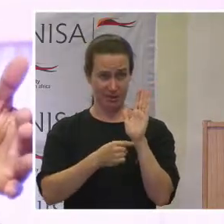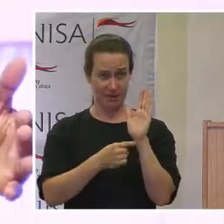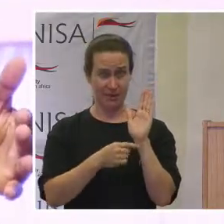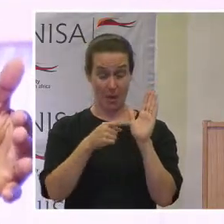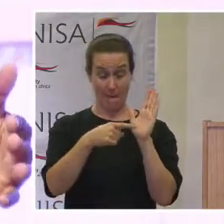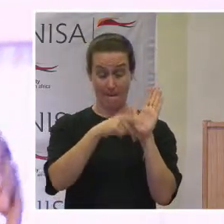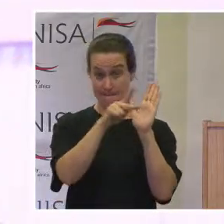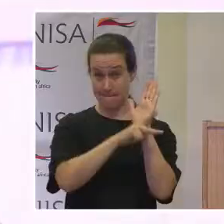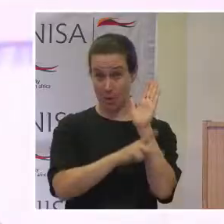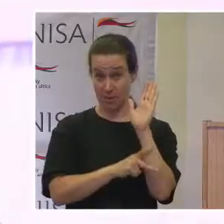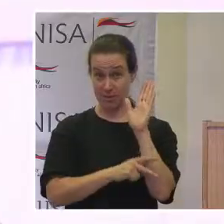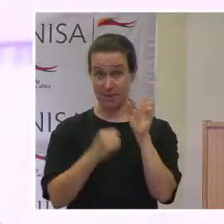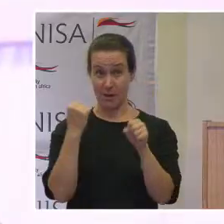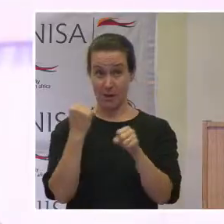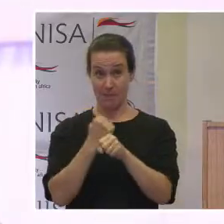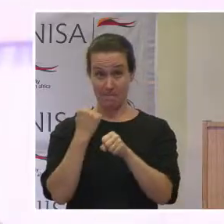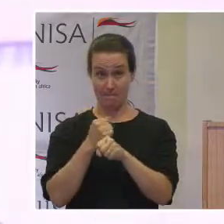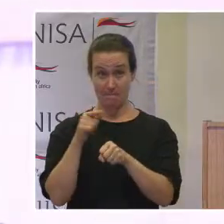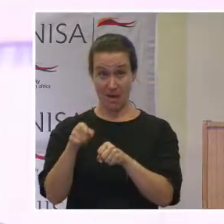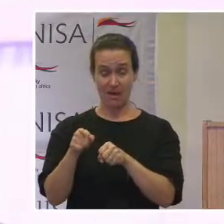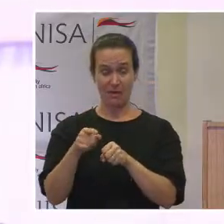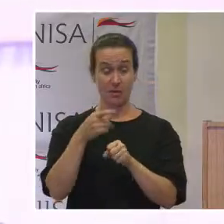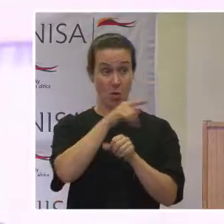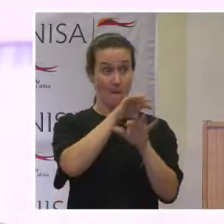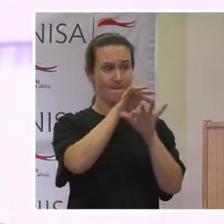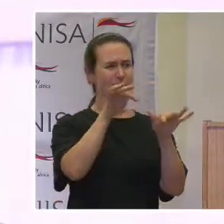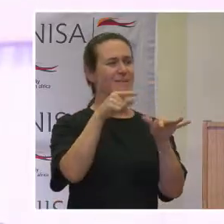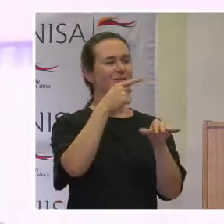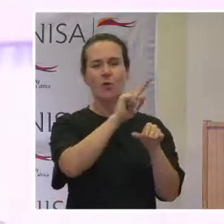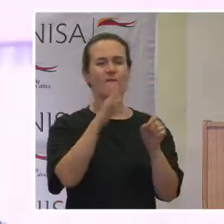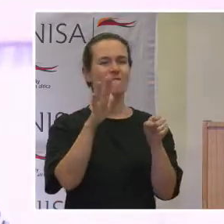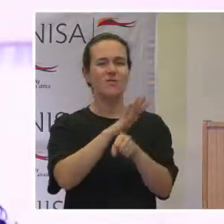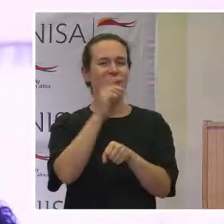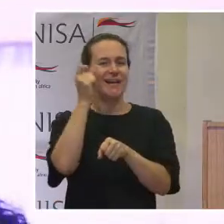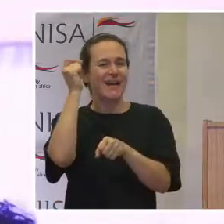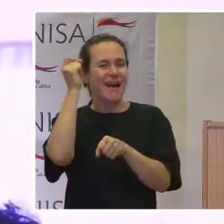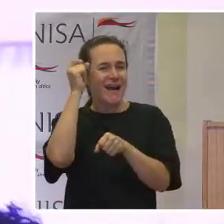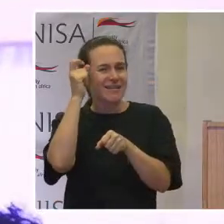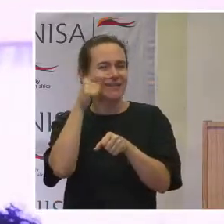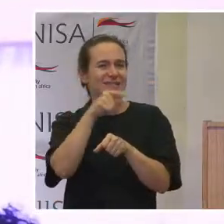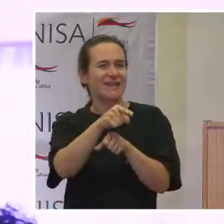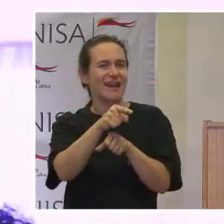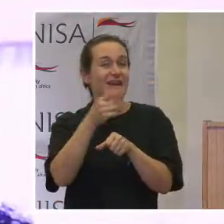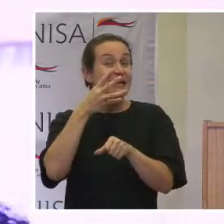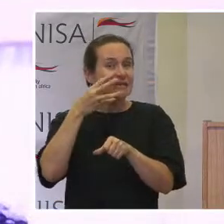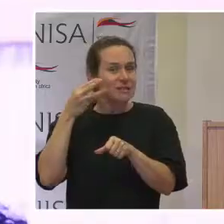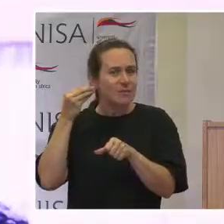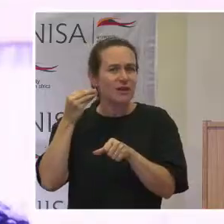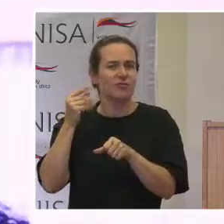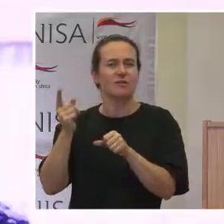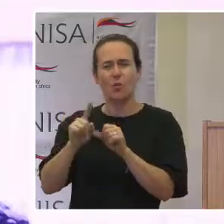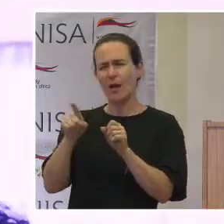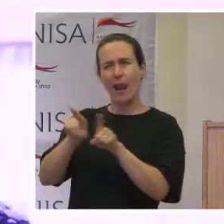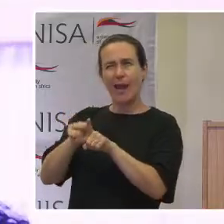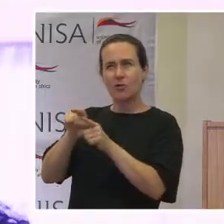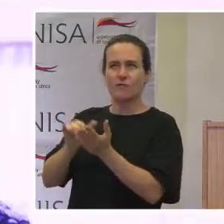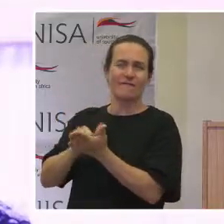made by people that do not necessarily have the experience on the ground.